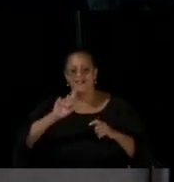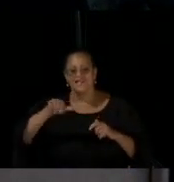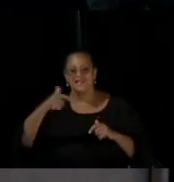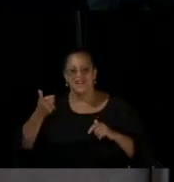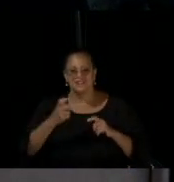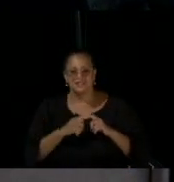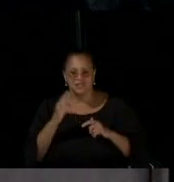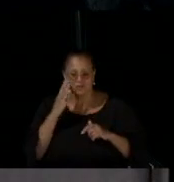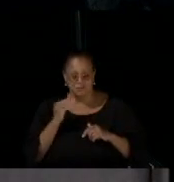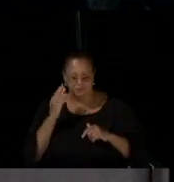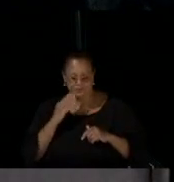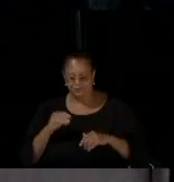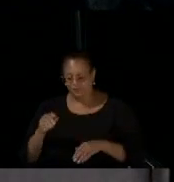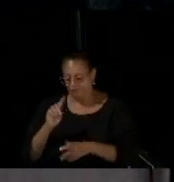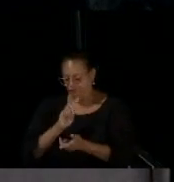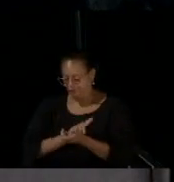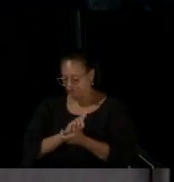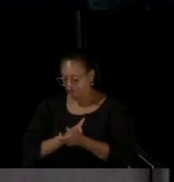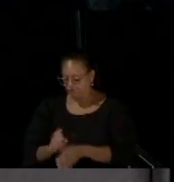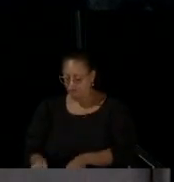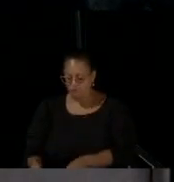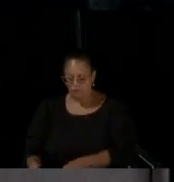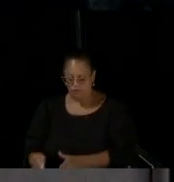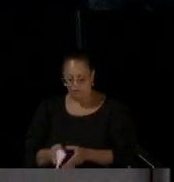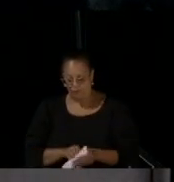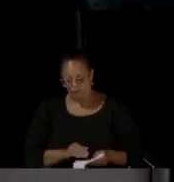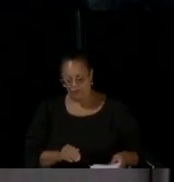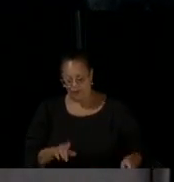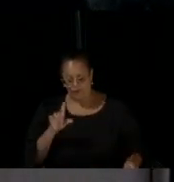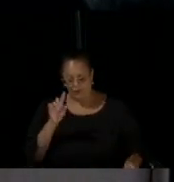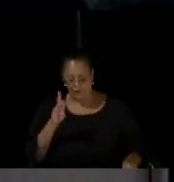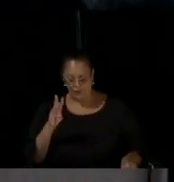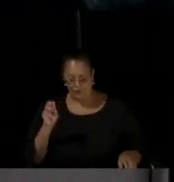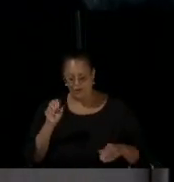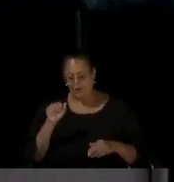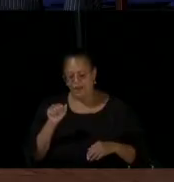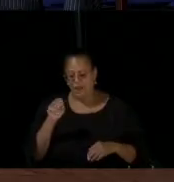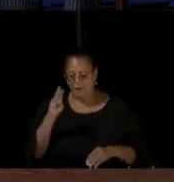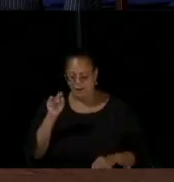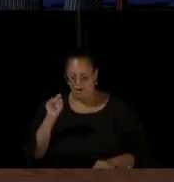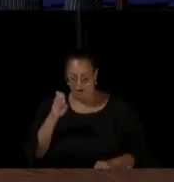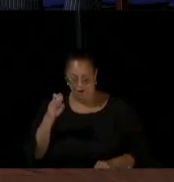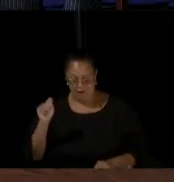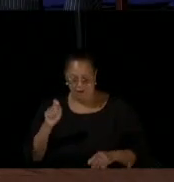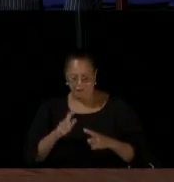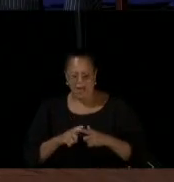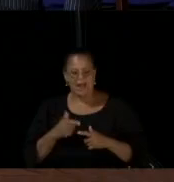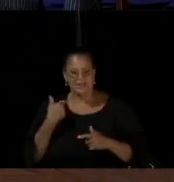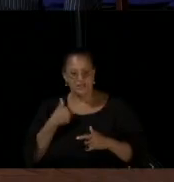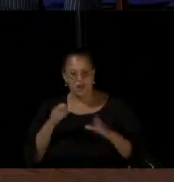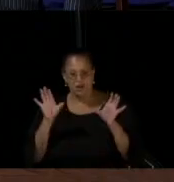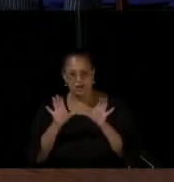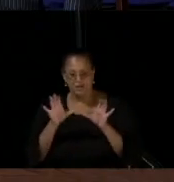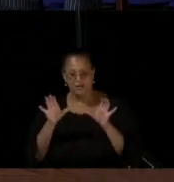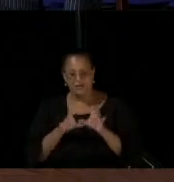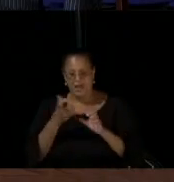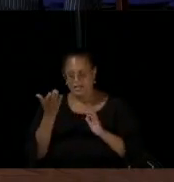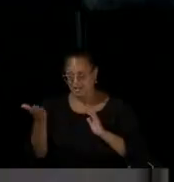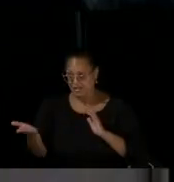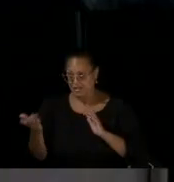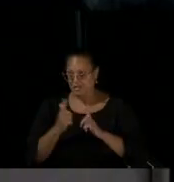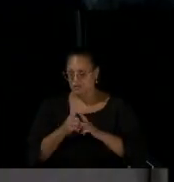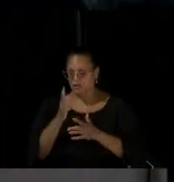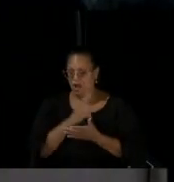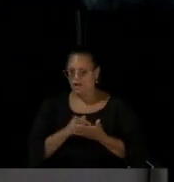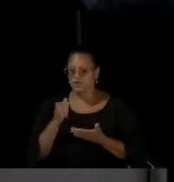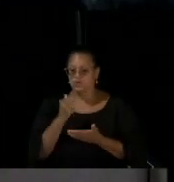Dr. Liu and Dr. Martorano, as principal of River Hill High School, I hereby certify that these graduates seated before